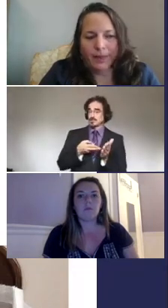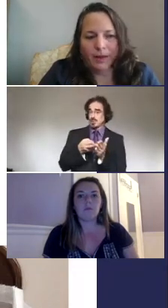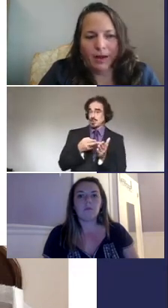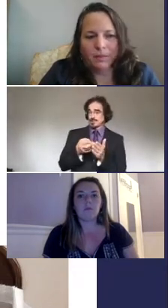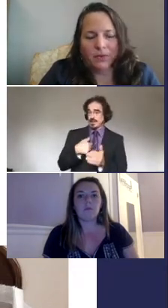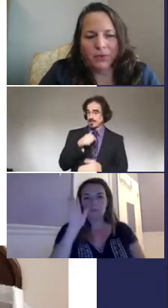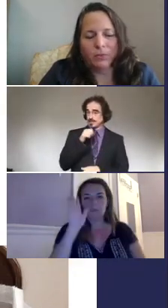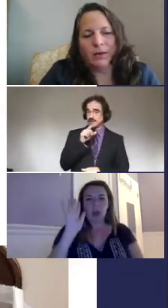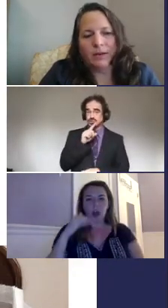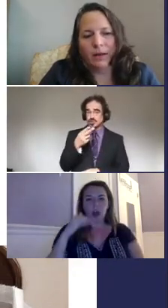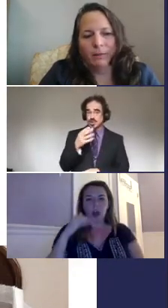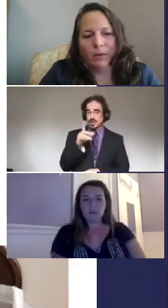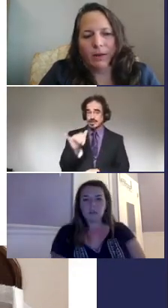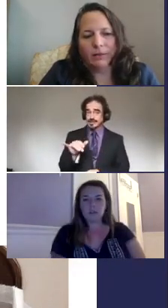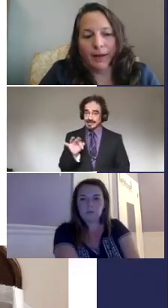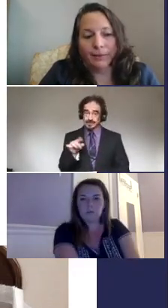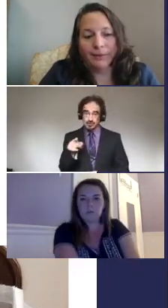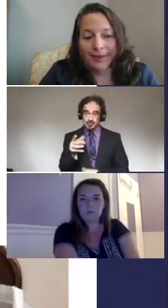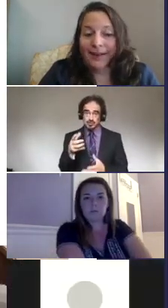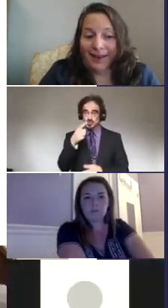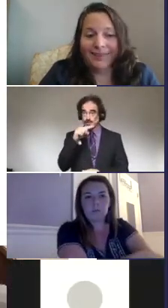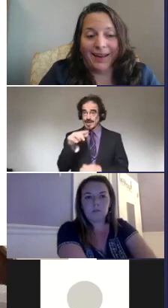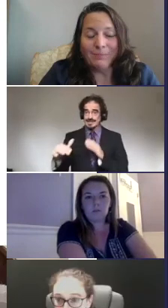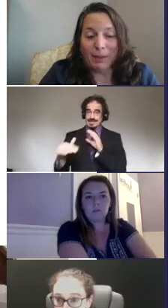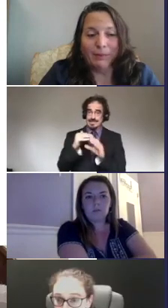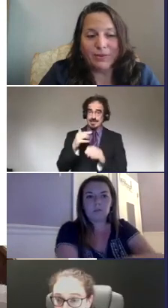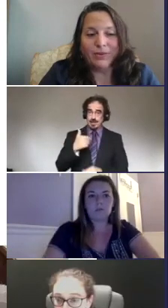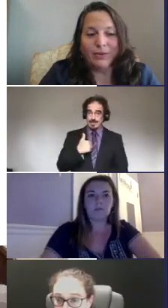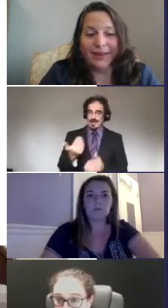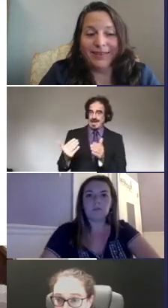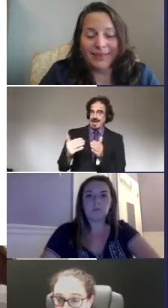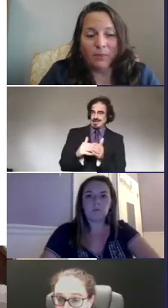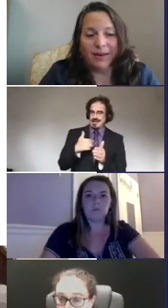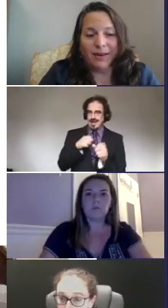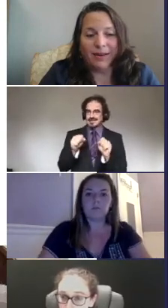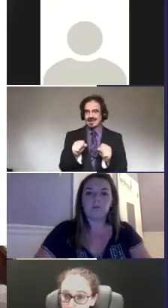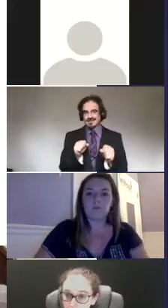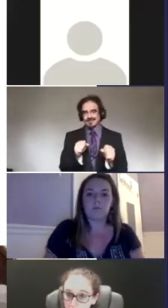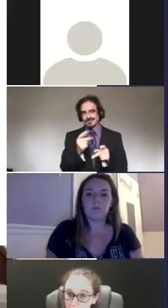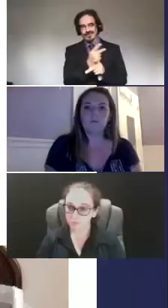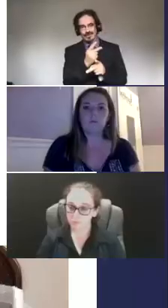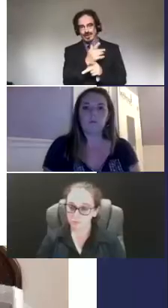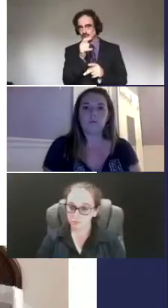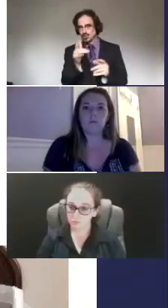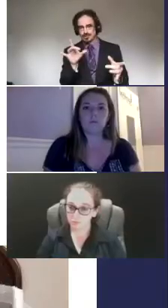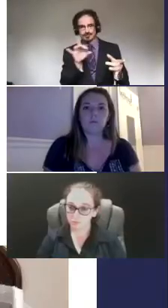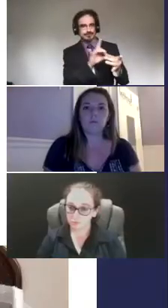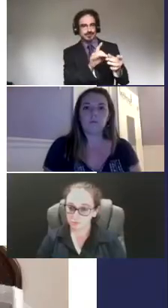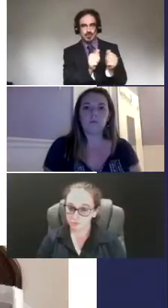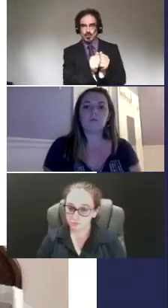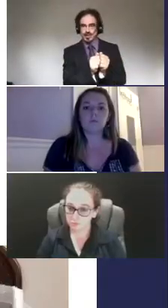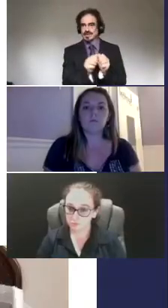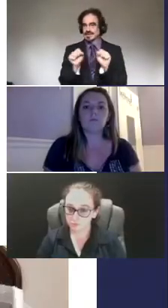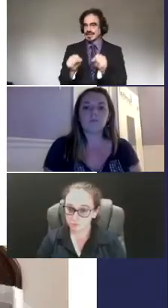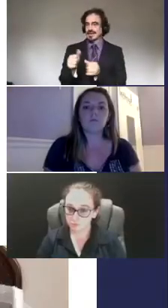Holly. If you want to email me later, again, I can probably put you in touch with someone who can help answer